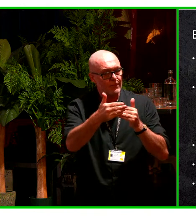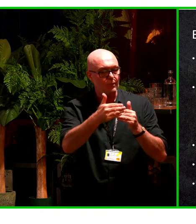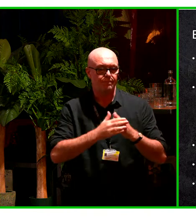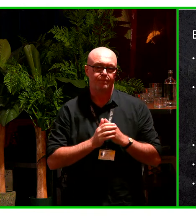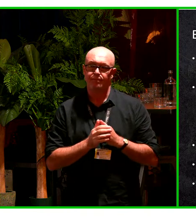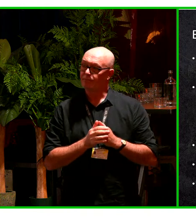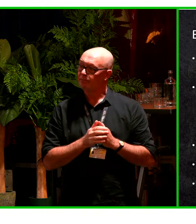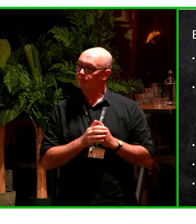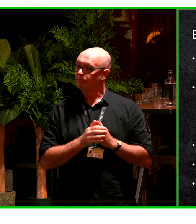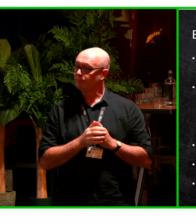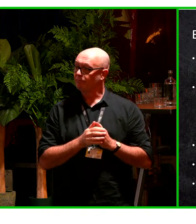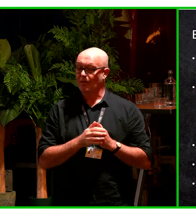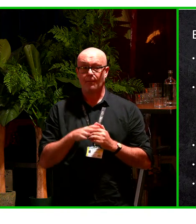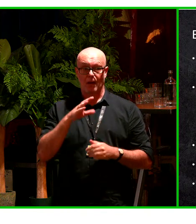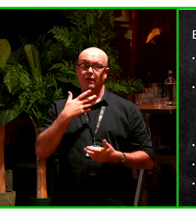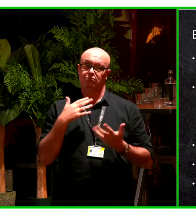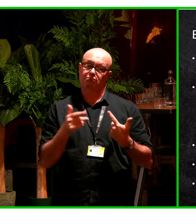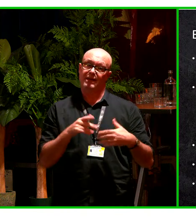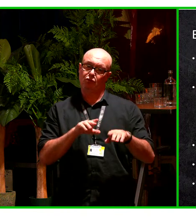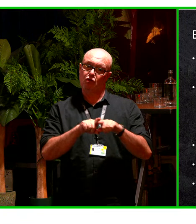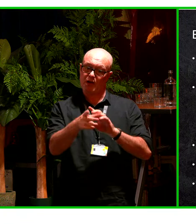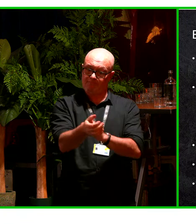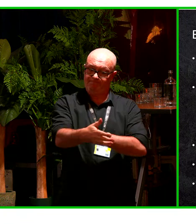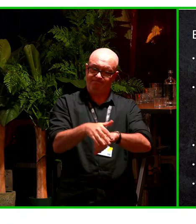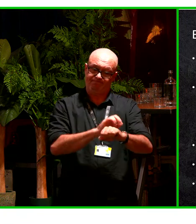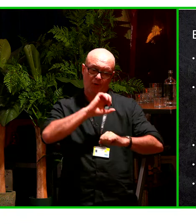it's not for the lack of trying, and we'll continue to try.